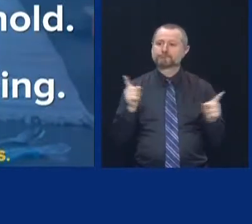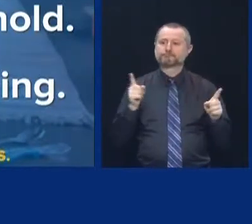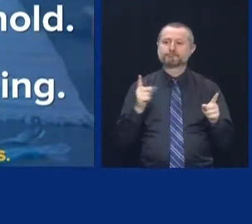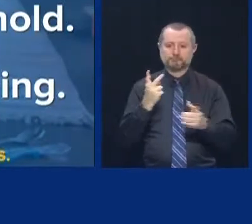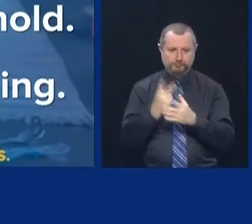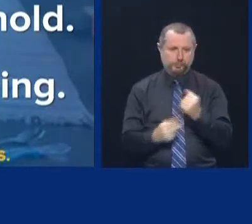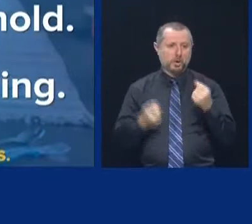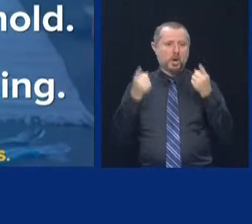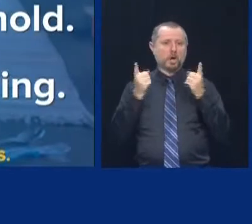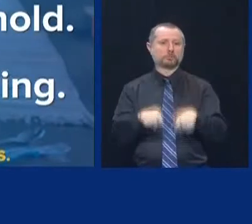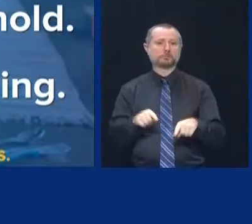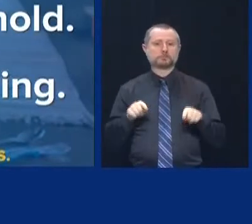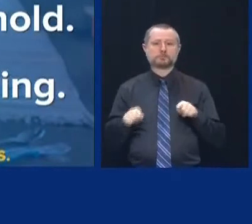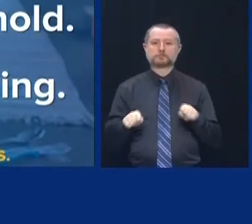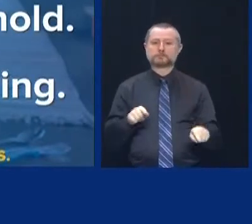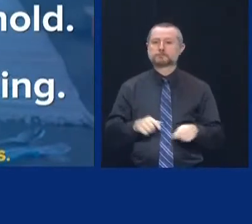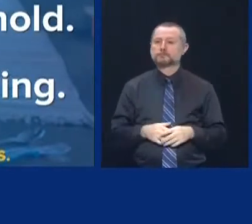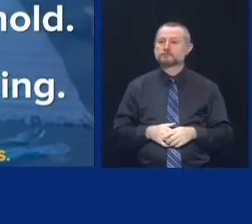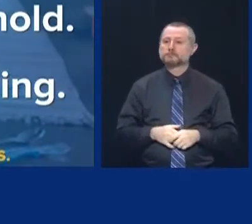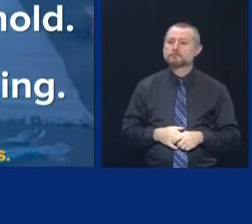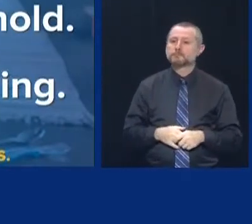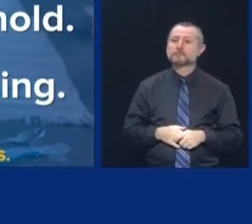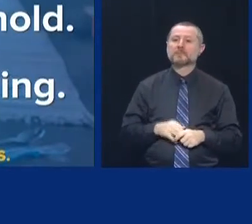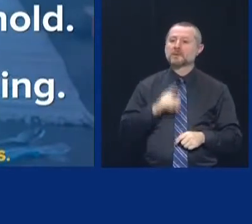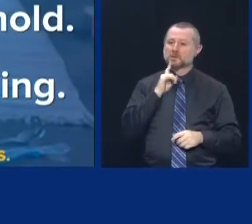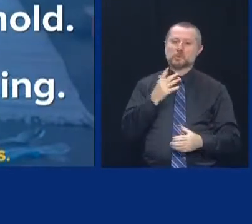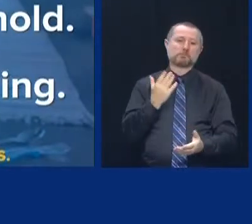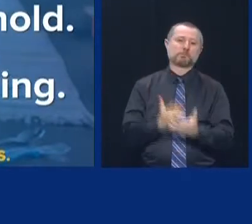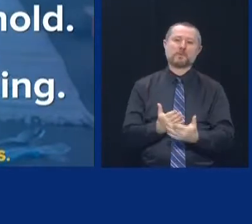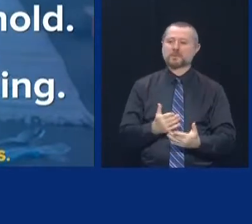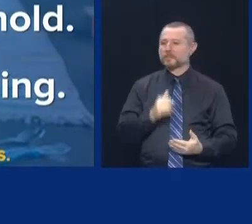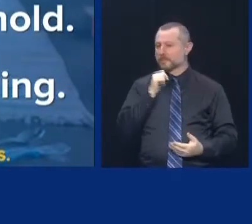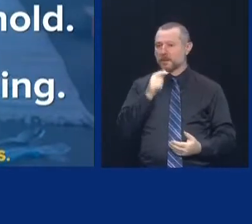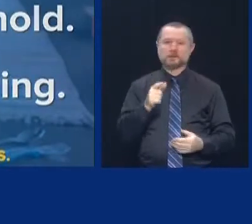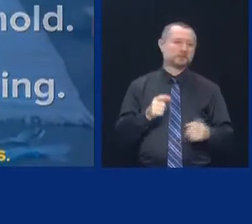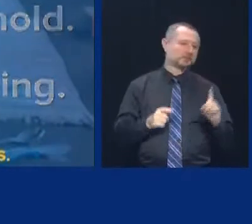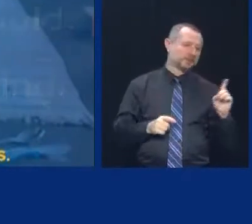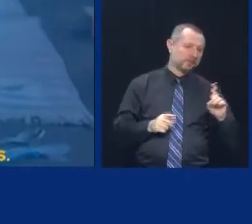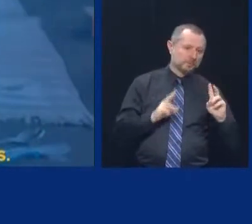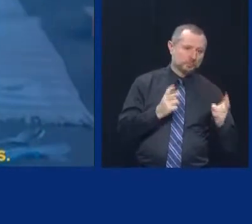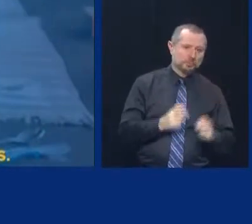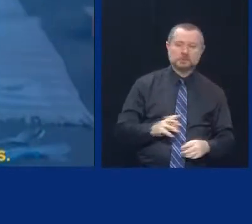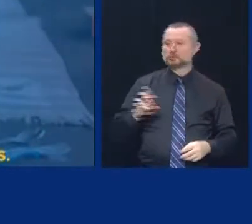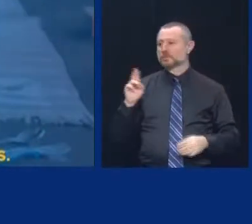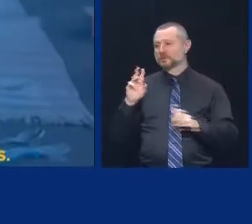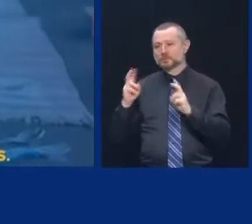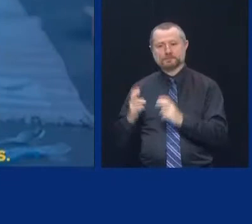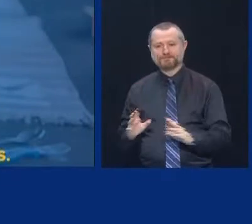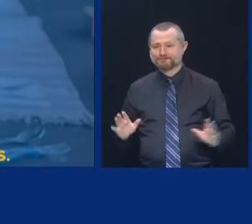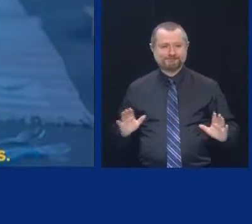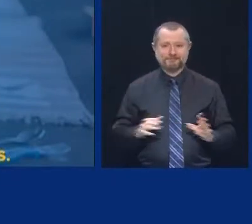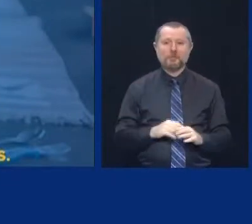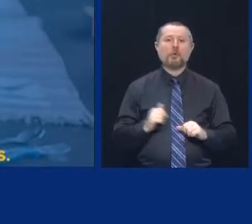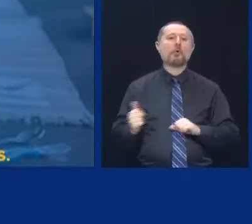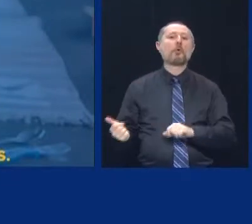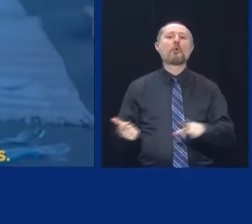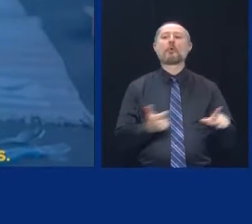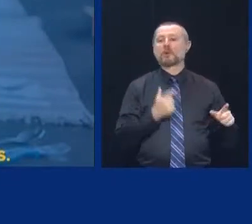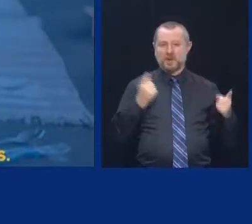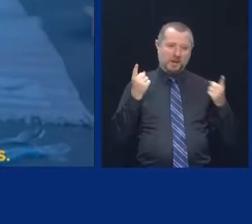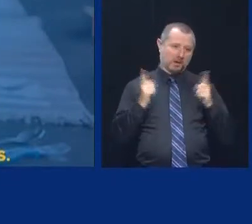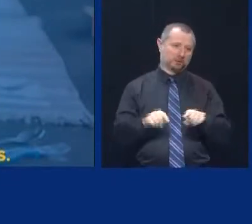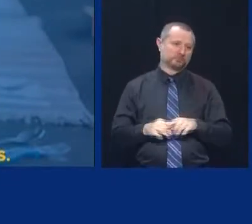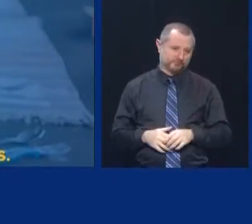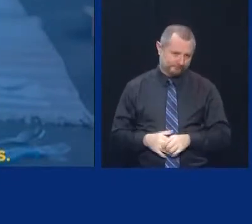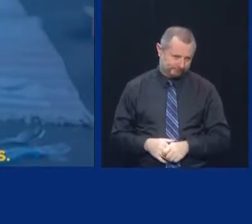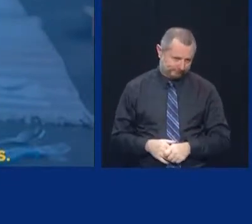advice. So this is not a political fight. It's the one thing everybody agrees on. And the one thing everybody